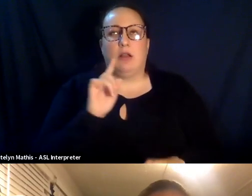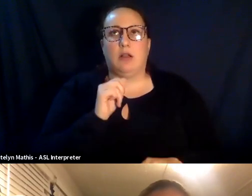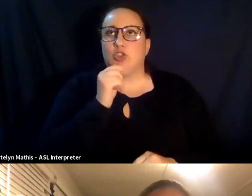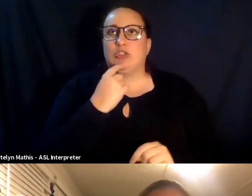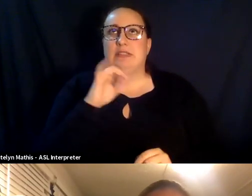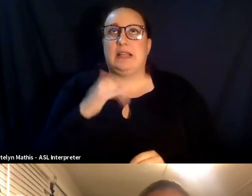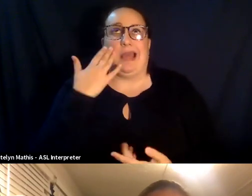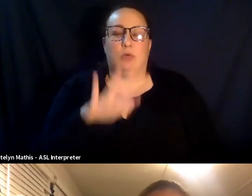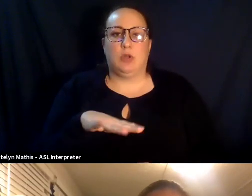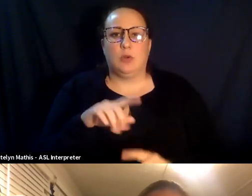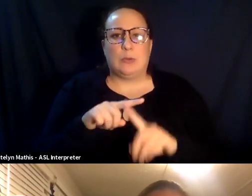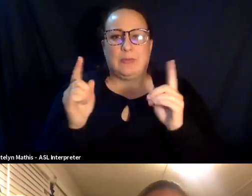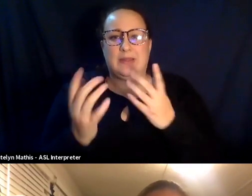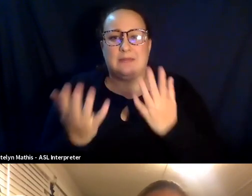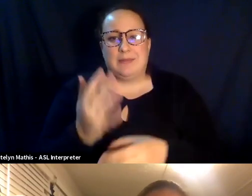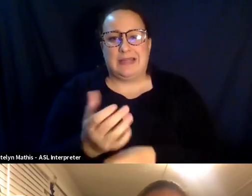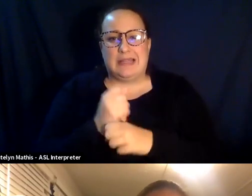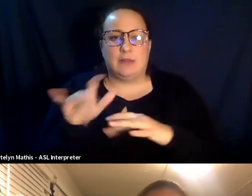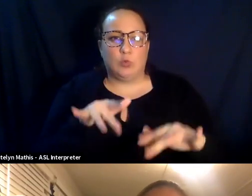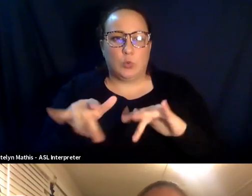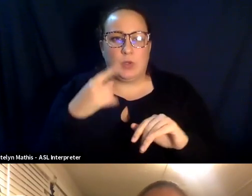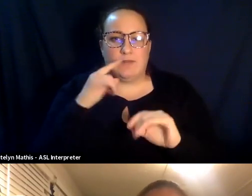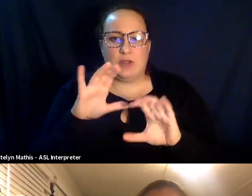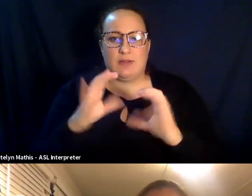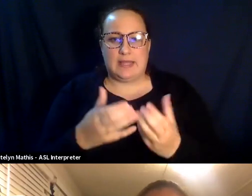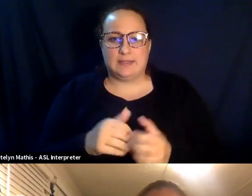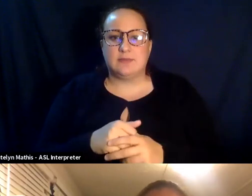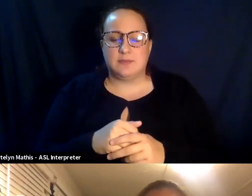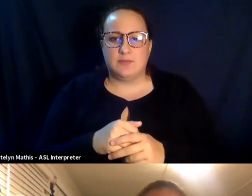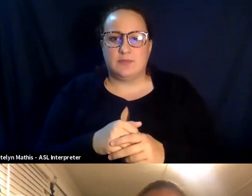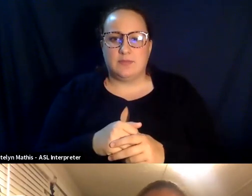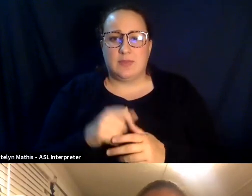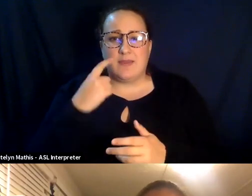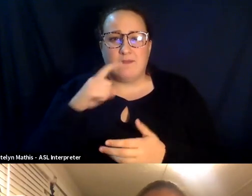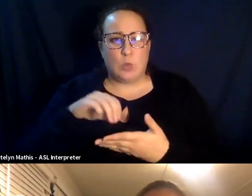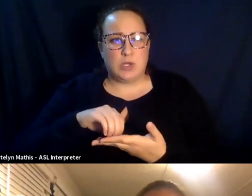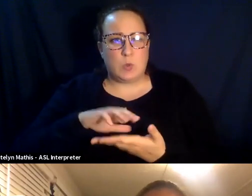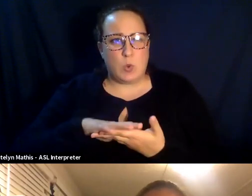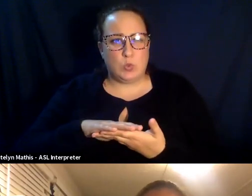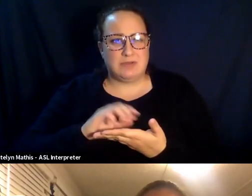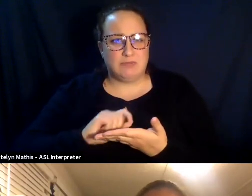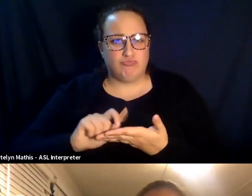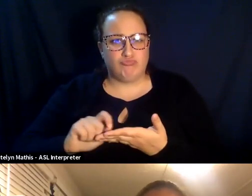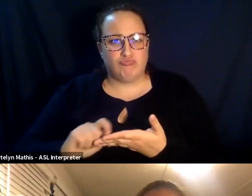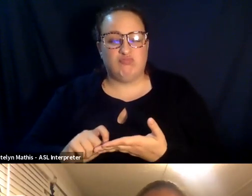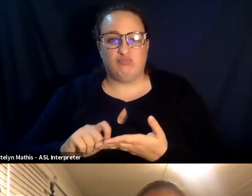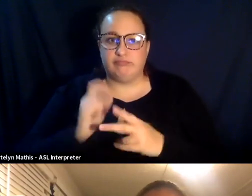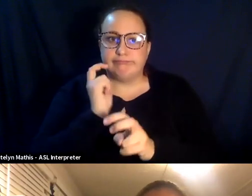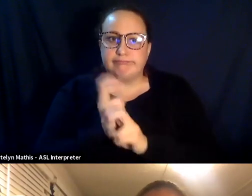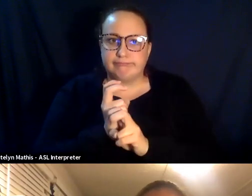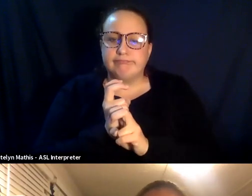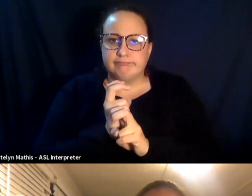of getting a recording of the class. For note taking, that's really, really tricky. If a teacher's